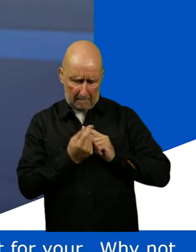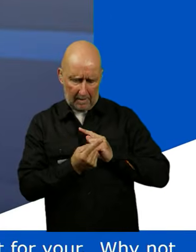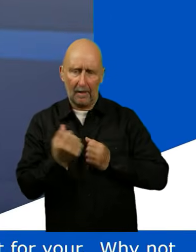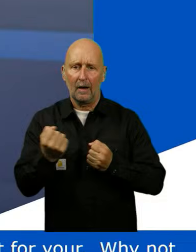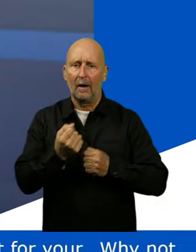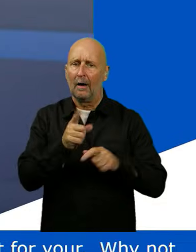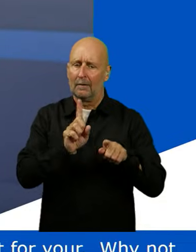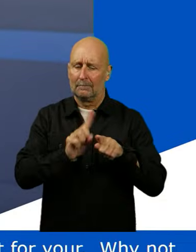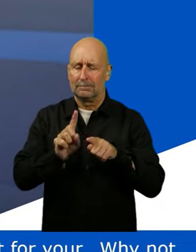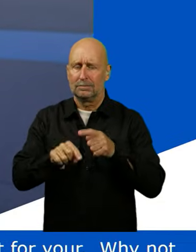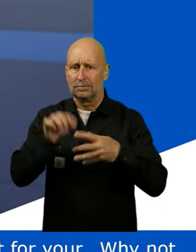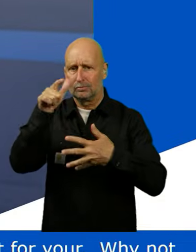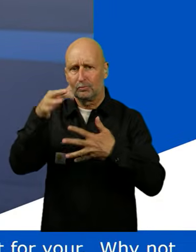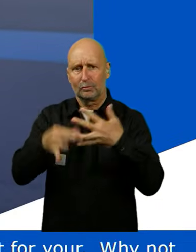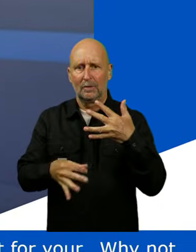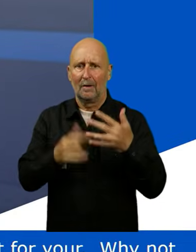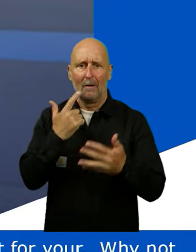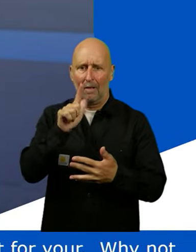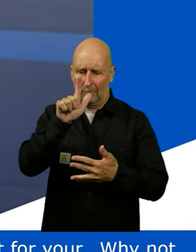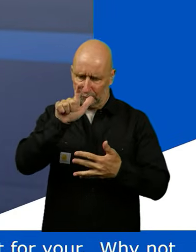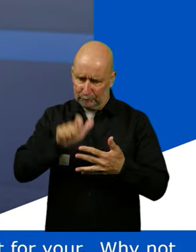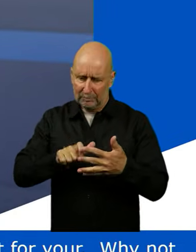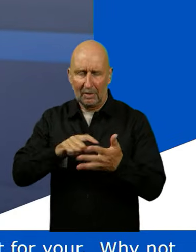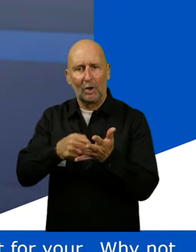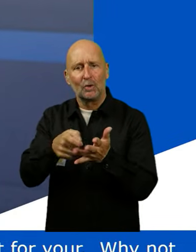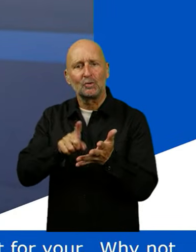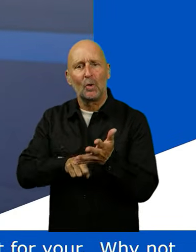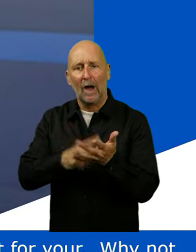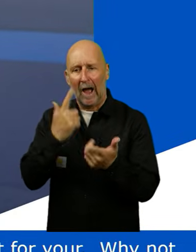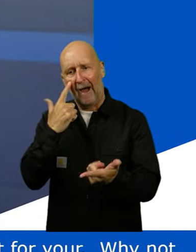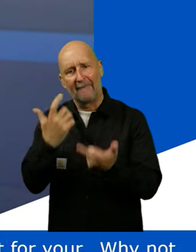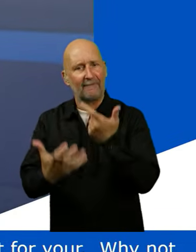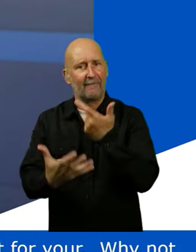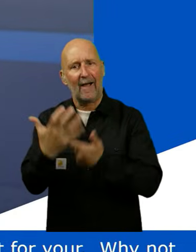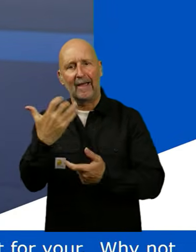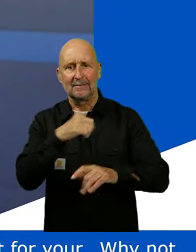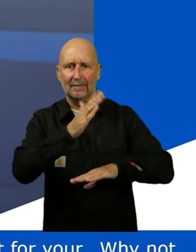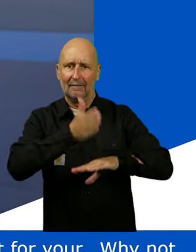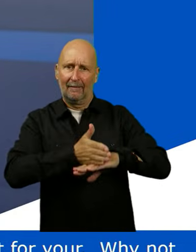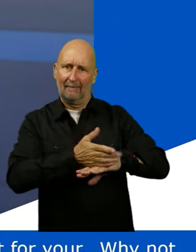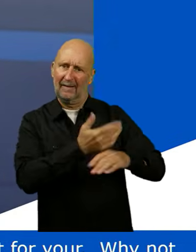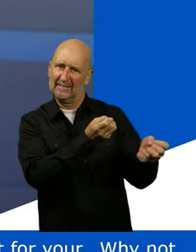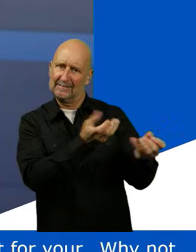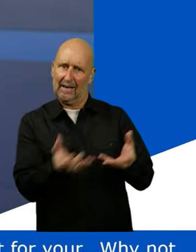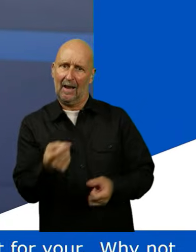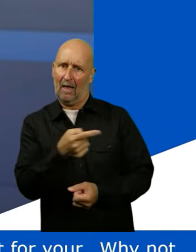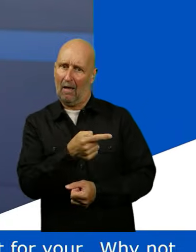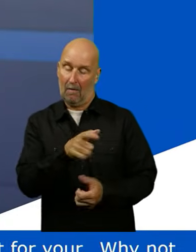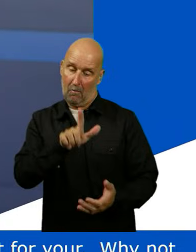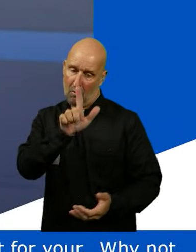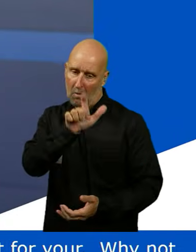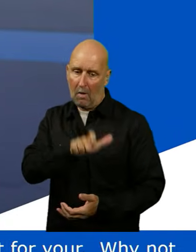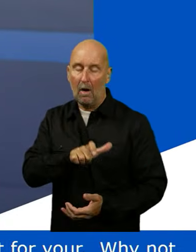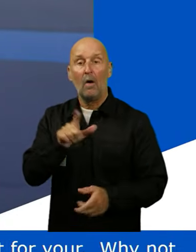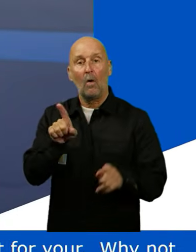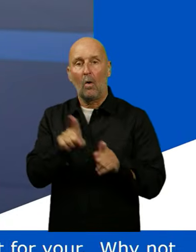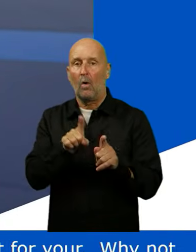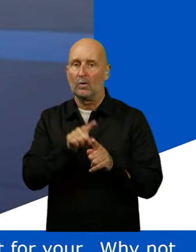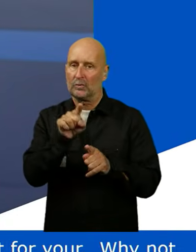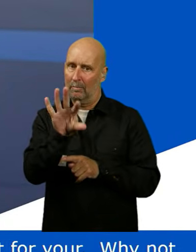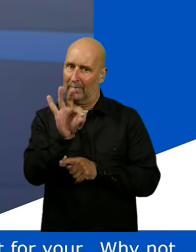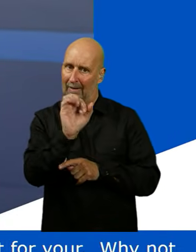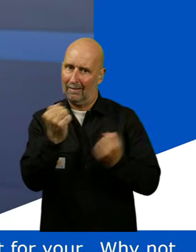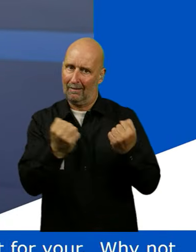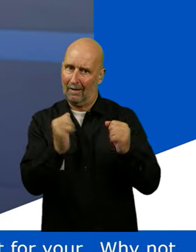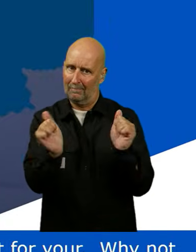got a very user-friendly tool that you can use called Find a Dealer. And I'm sure you can use that to find a manufacturer for the car of your